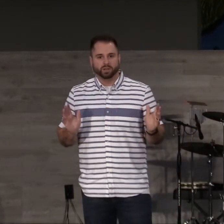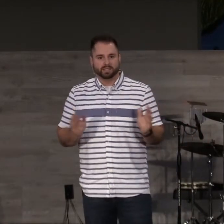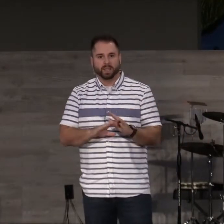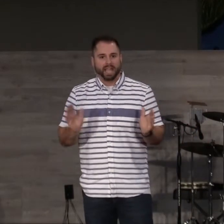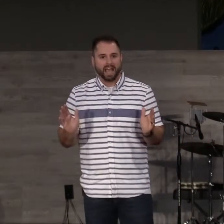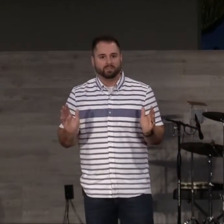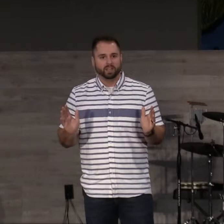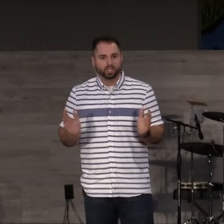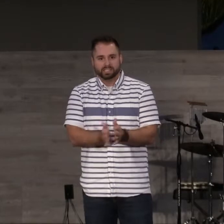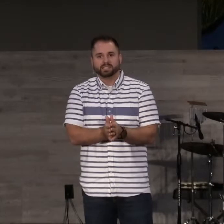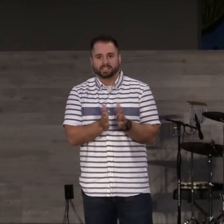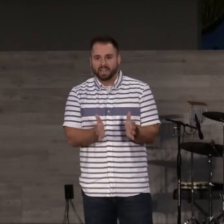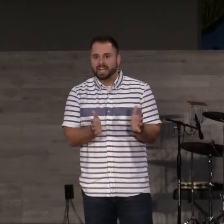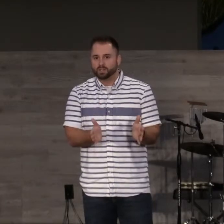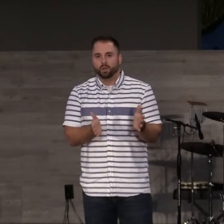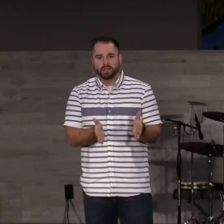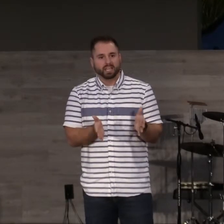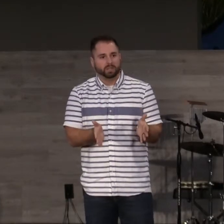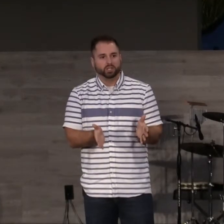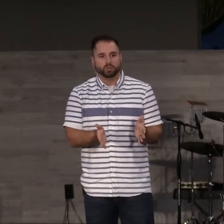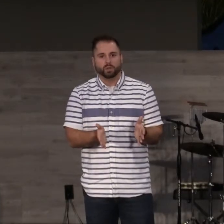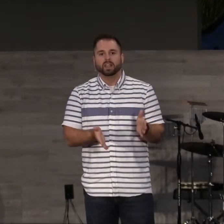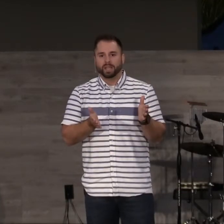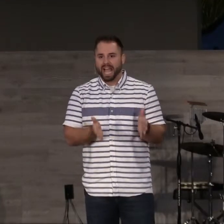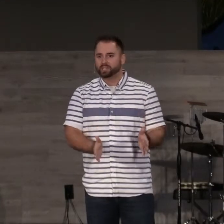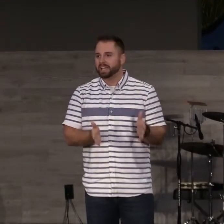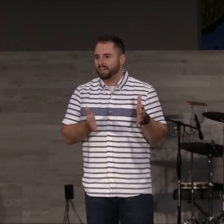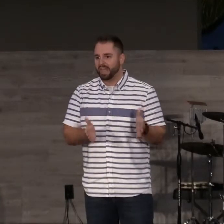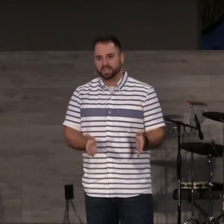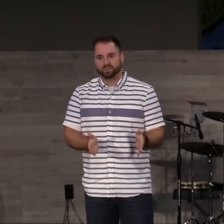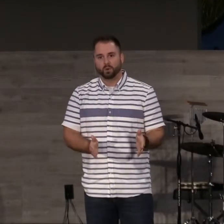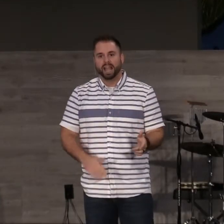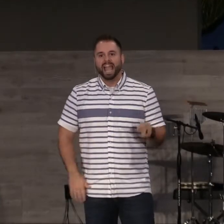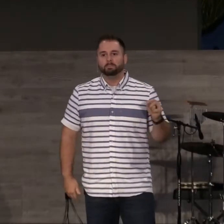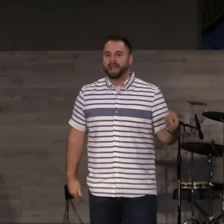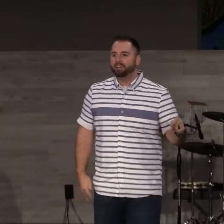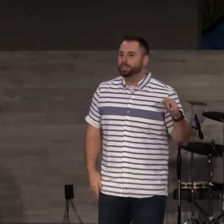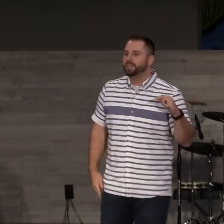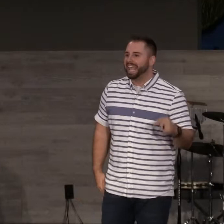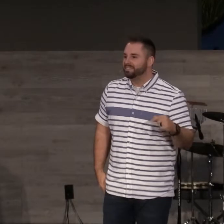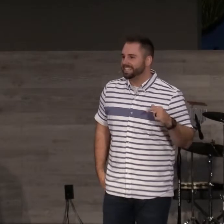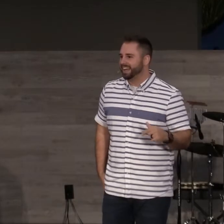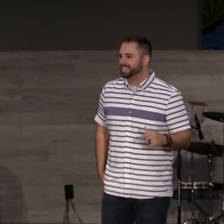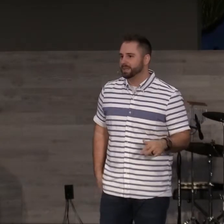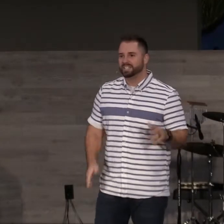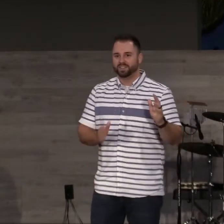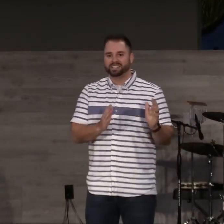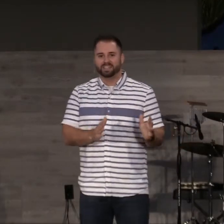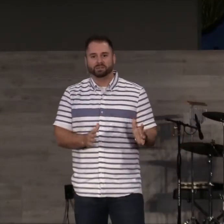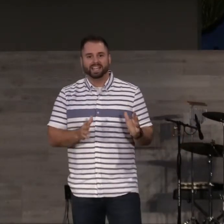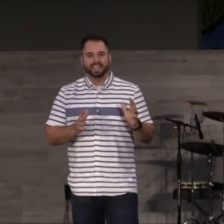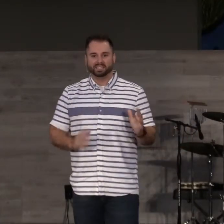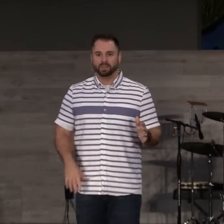lineage of Judaism that we have. Jesus is the last known documented Jew that we actually have evidence for, and Matthew gave it to us because of